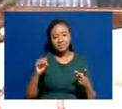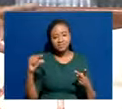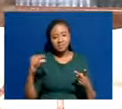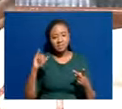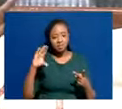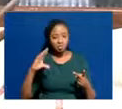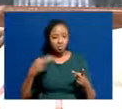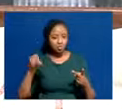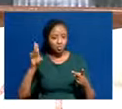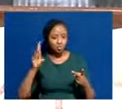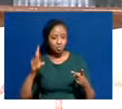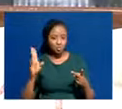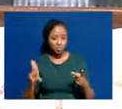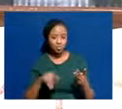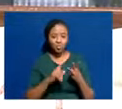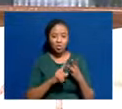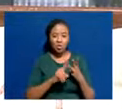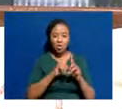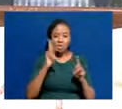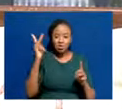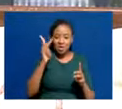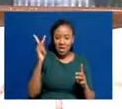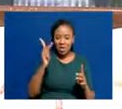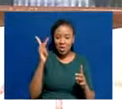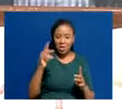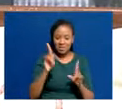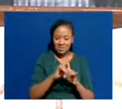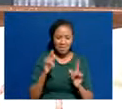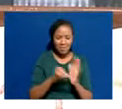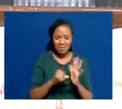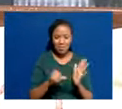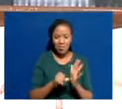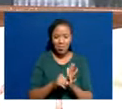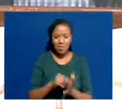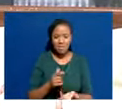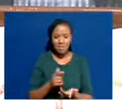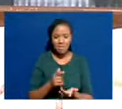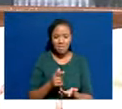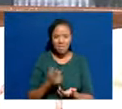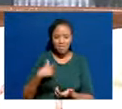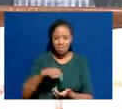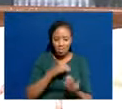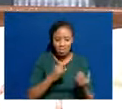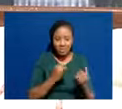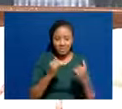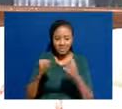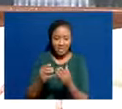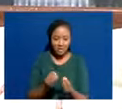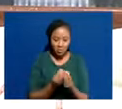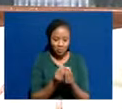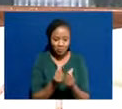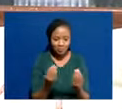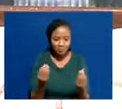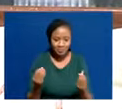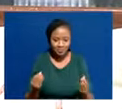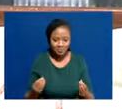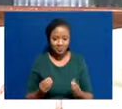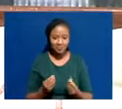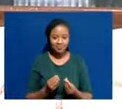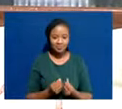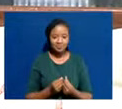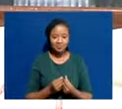side of Langata and Karen. Kayole, I was there the other day. Same problem. So we'll solve it. And, people, we need some level of patience